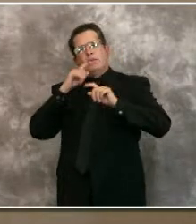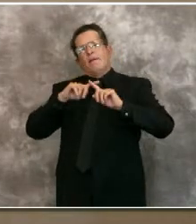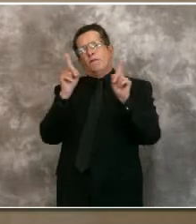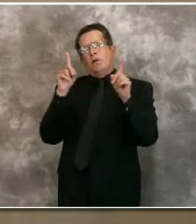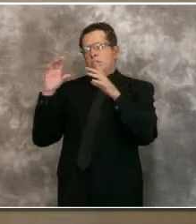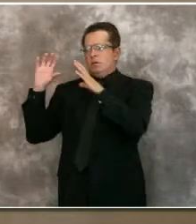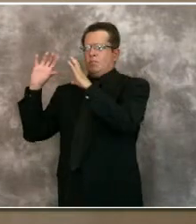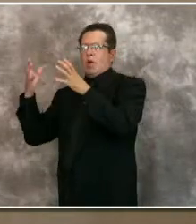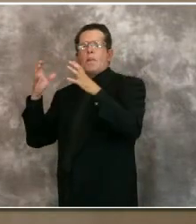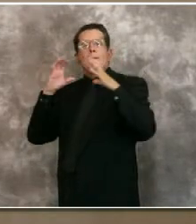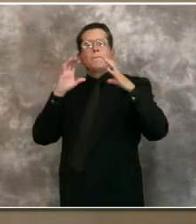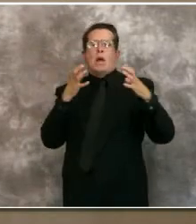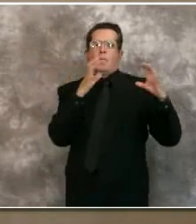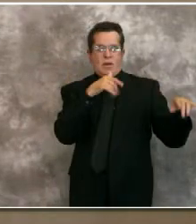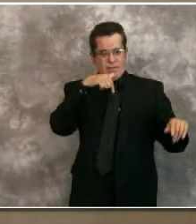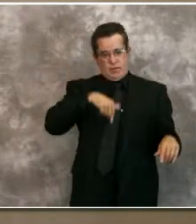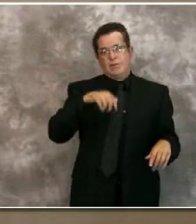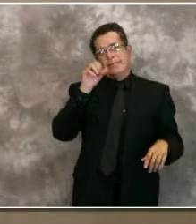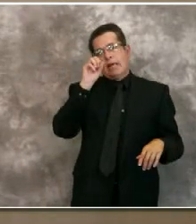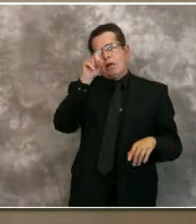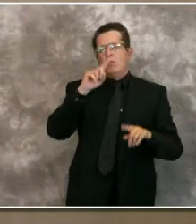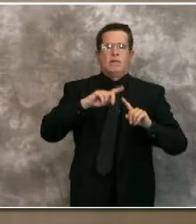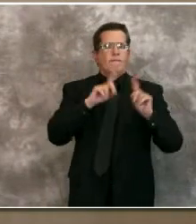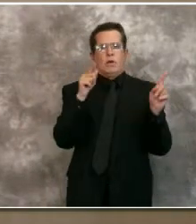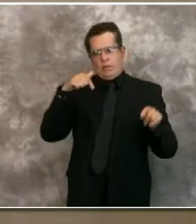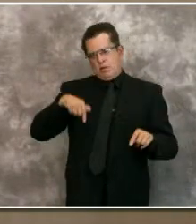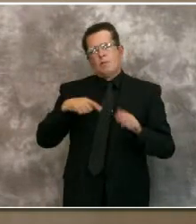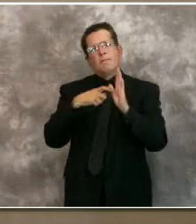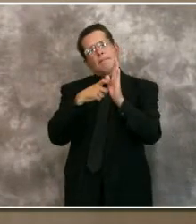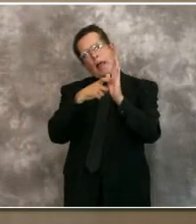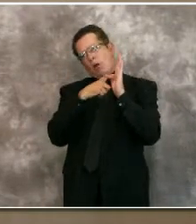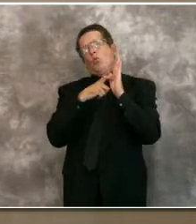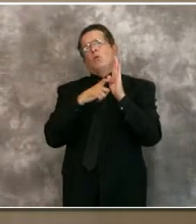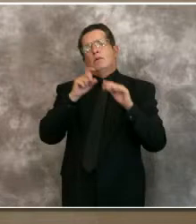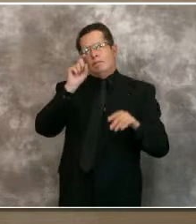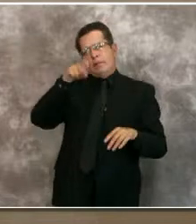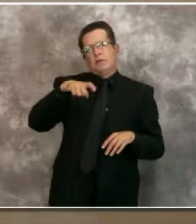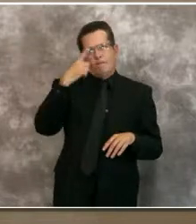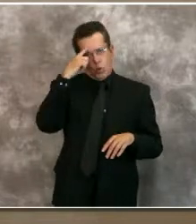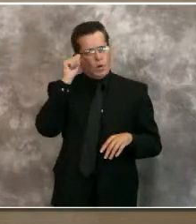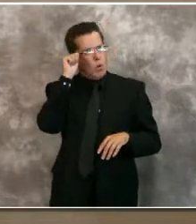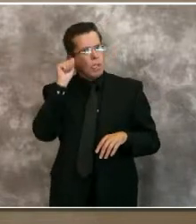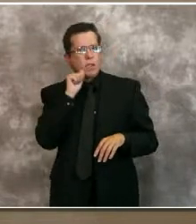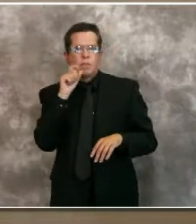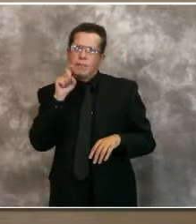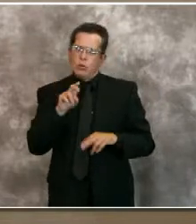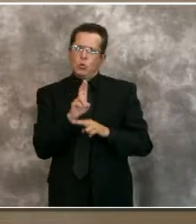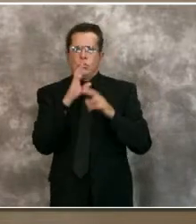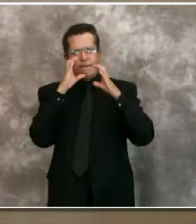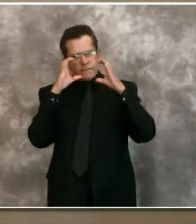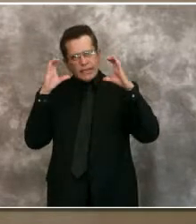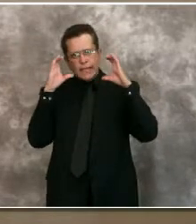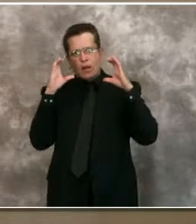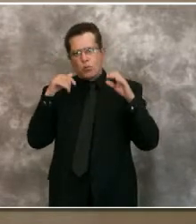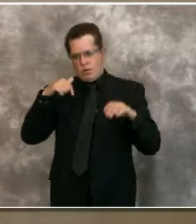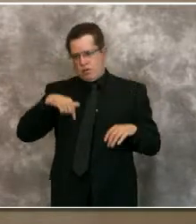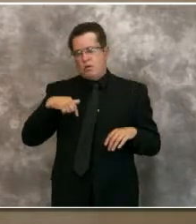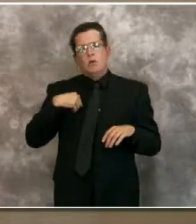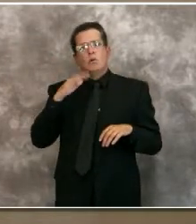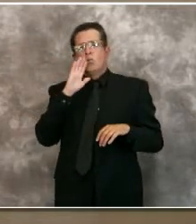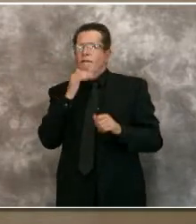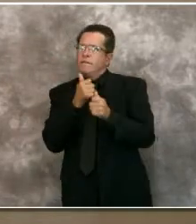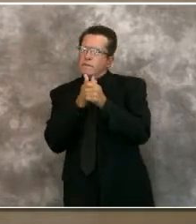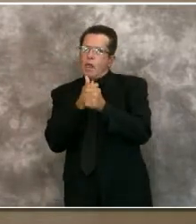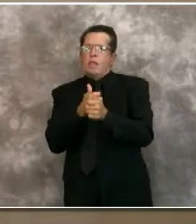continue mandatory face coverings for adults. We will be in